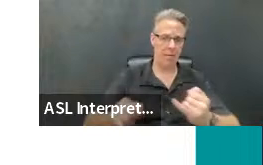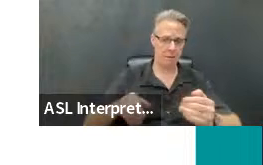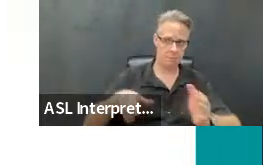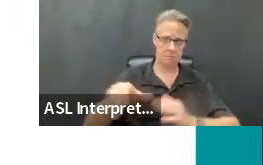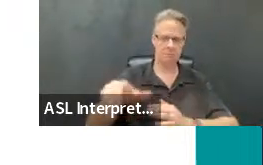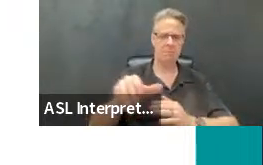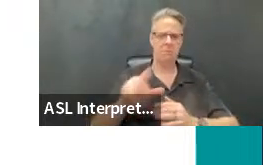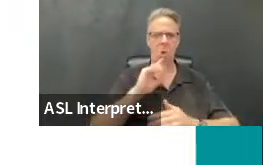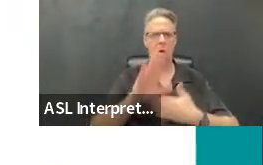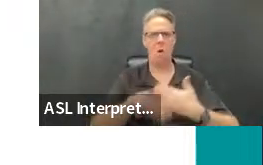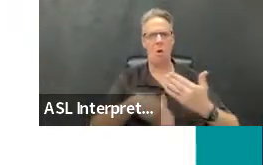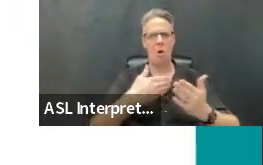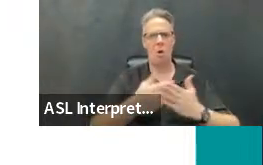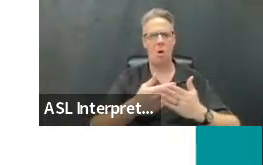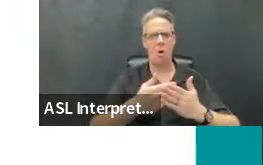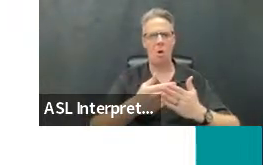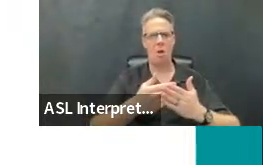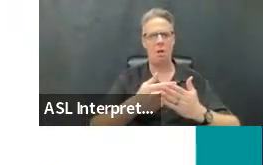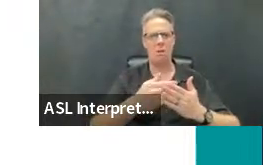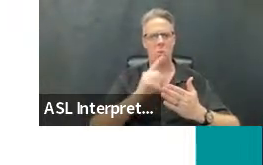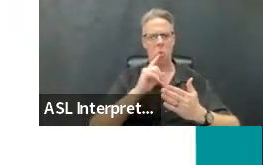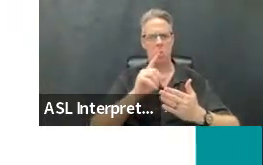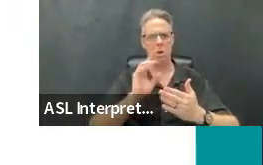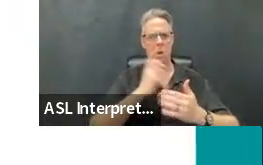build options accommodate